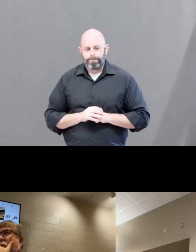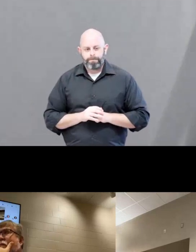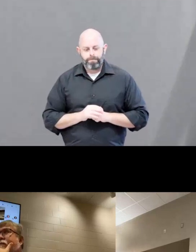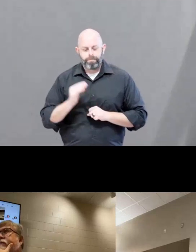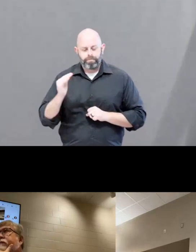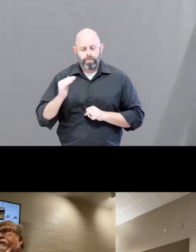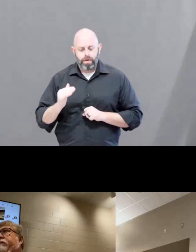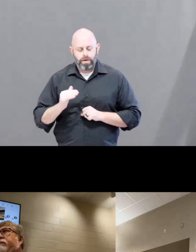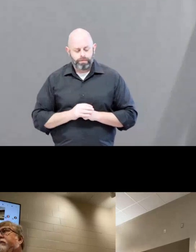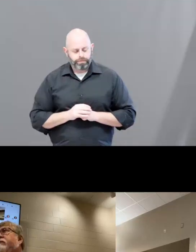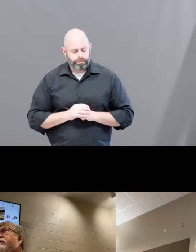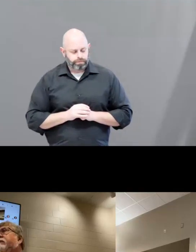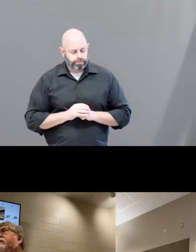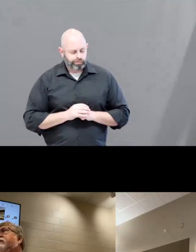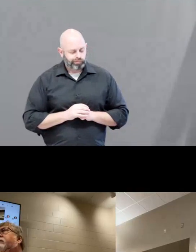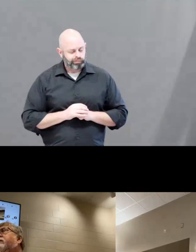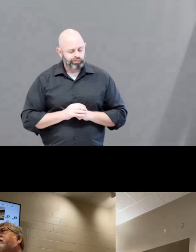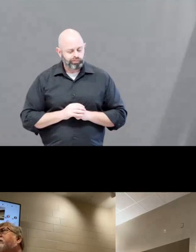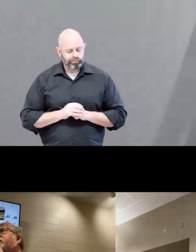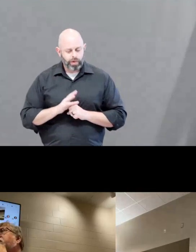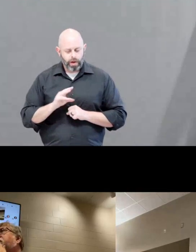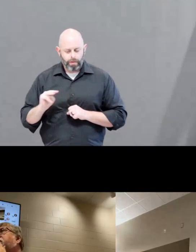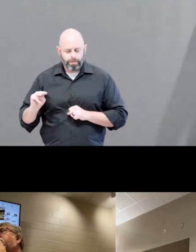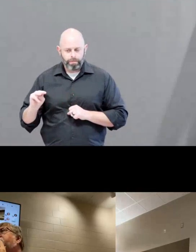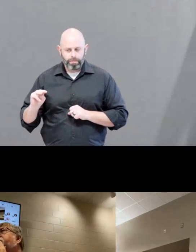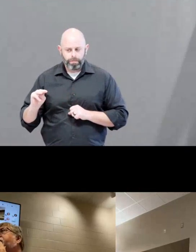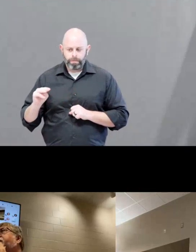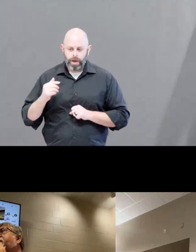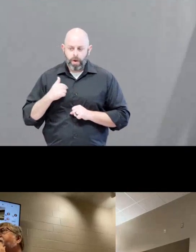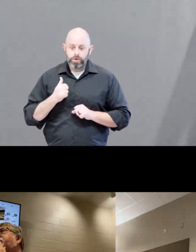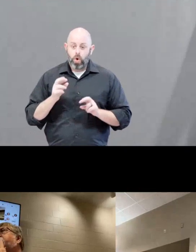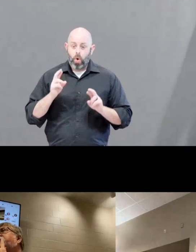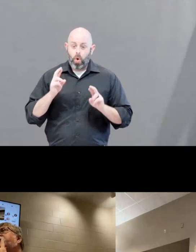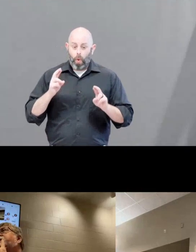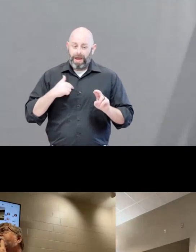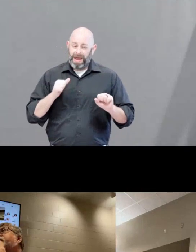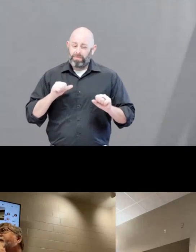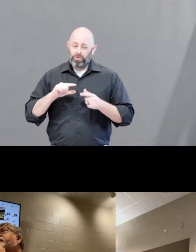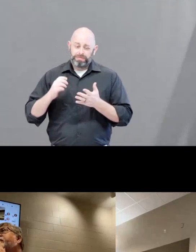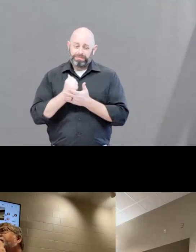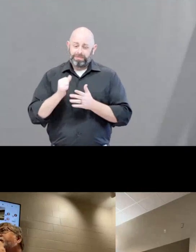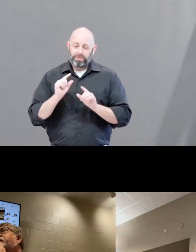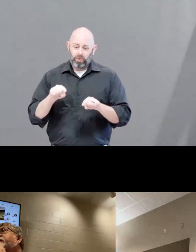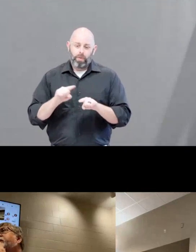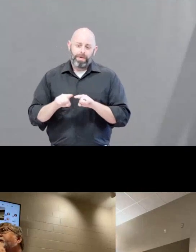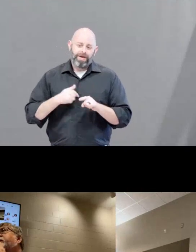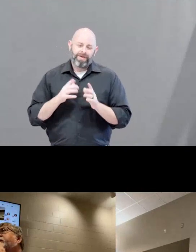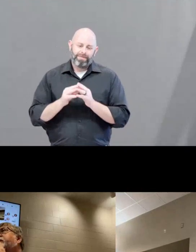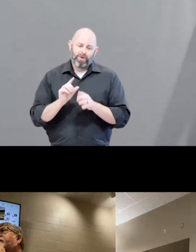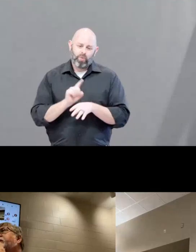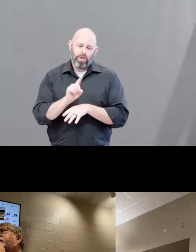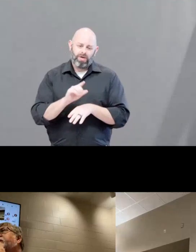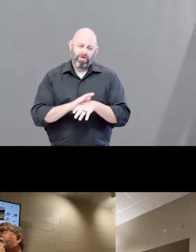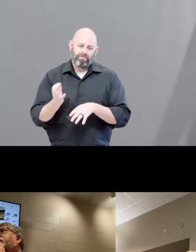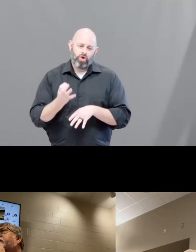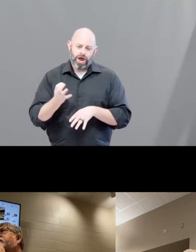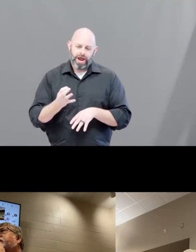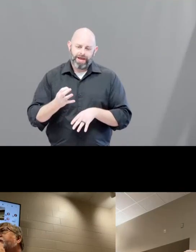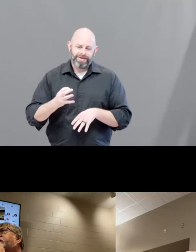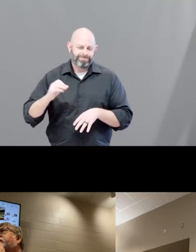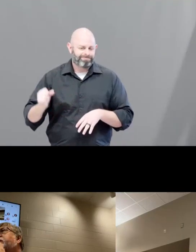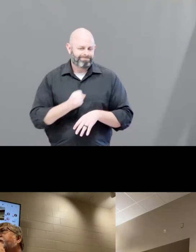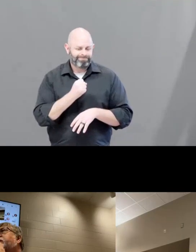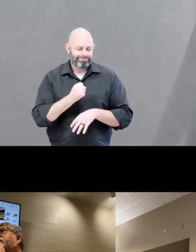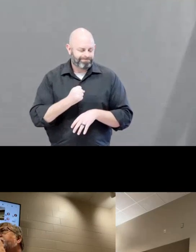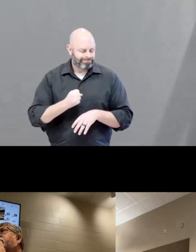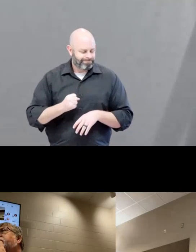And then I was hoping I'd be able to go, but I have a meeting at 1 o'clock on Friday. So